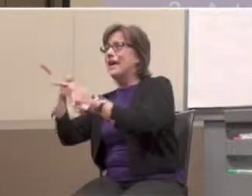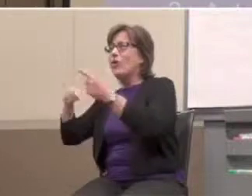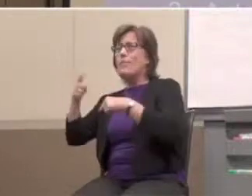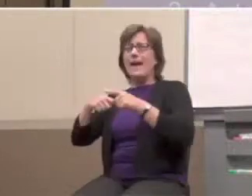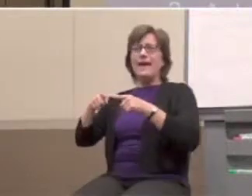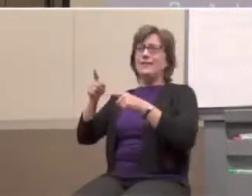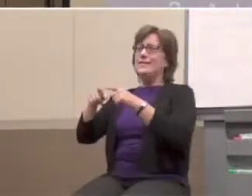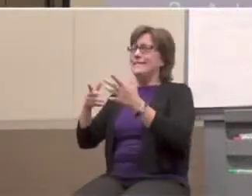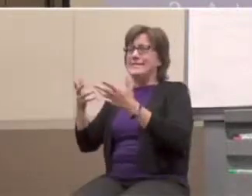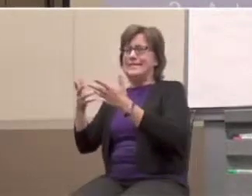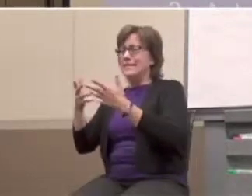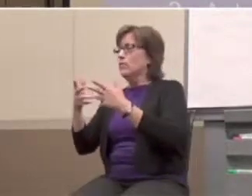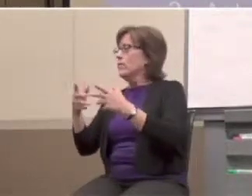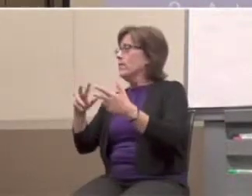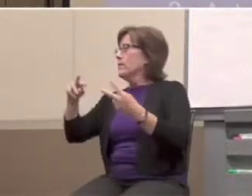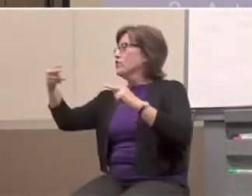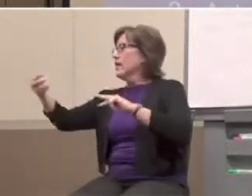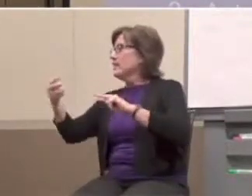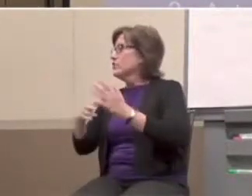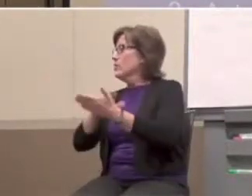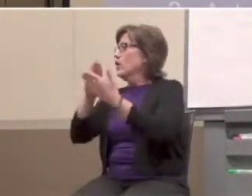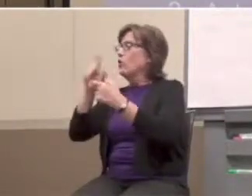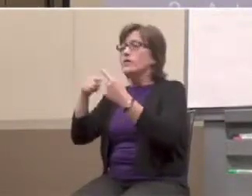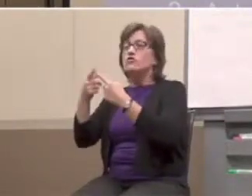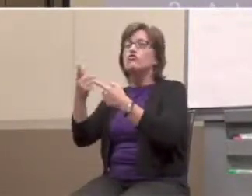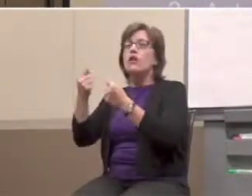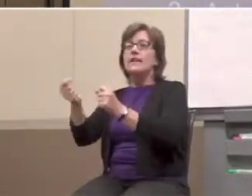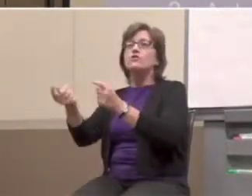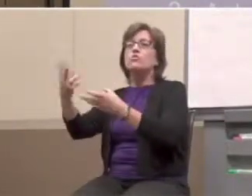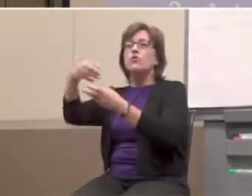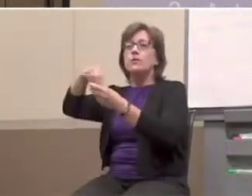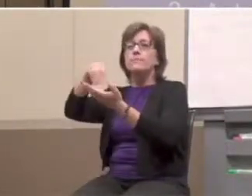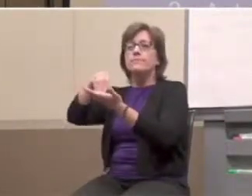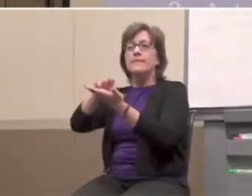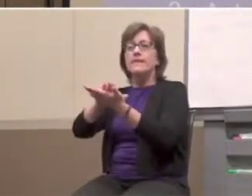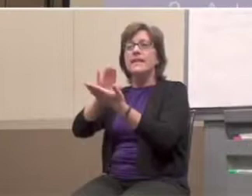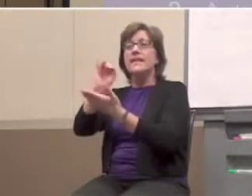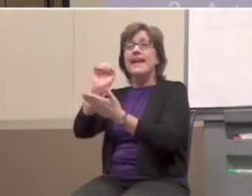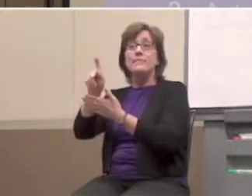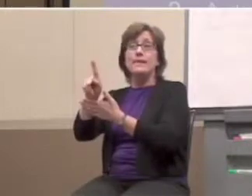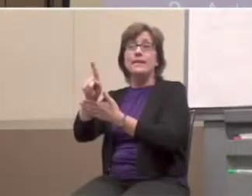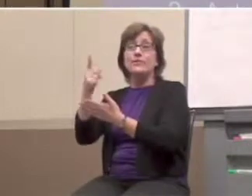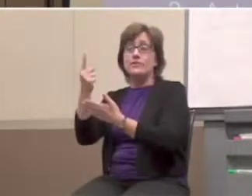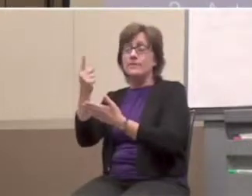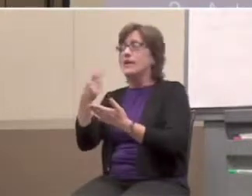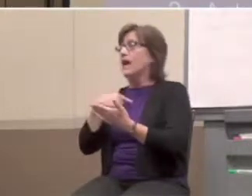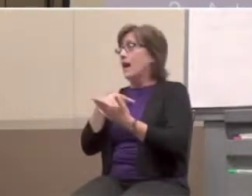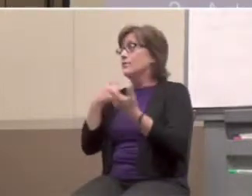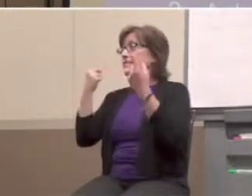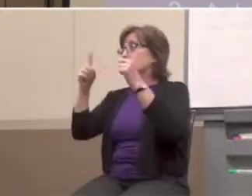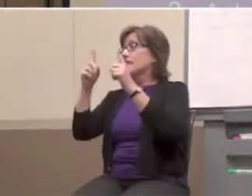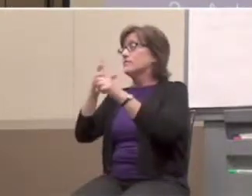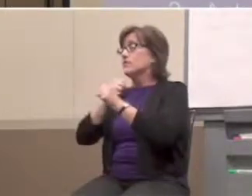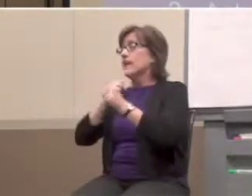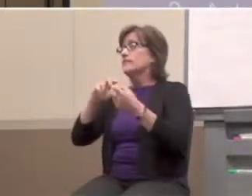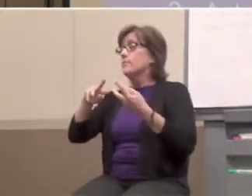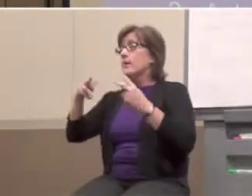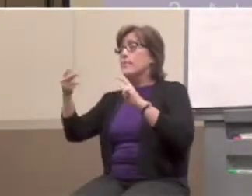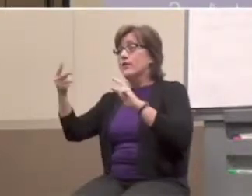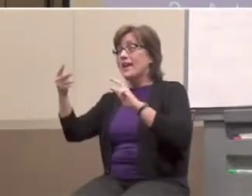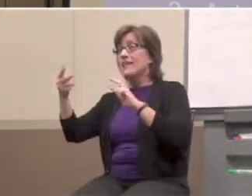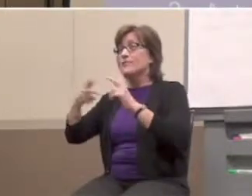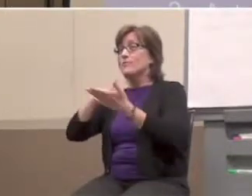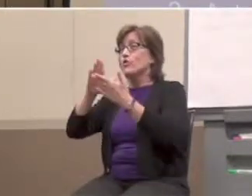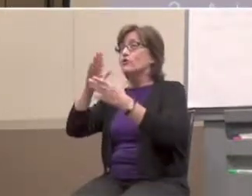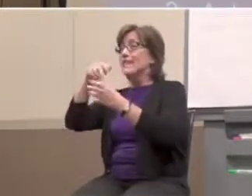trying to implement them into some type of an IEP. Now, I was successful in being able to get some paradoxical approaches into IEPs only because I was